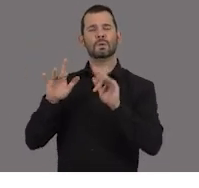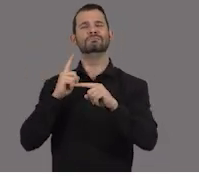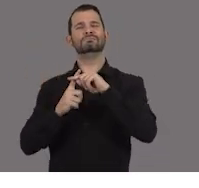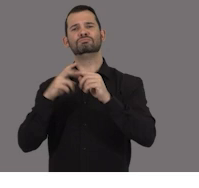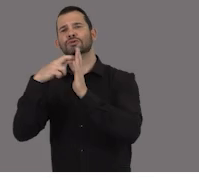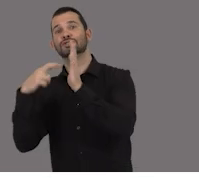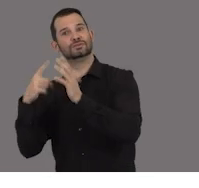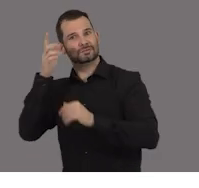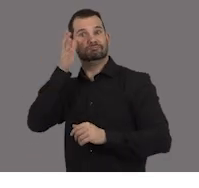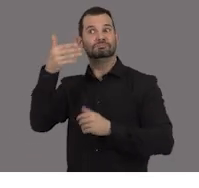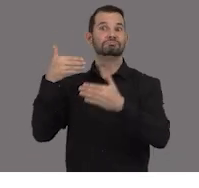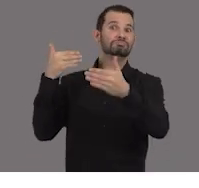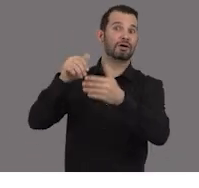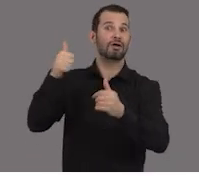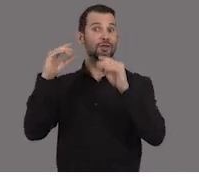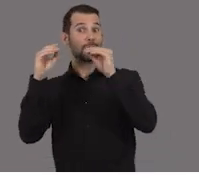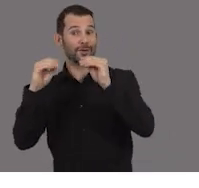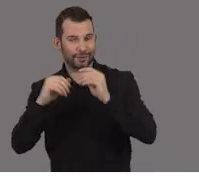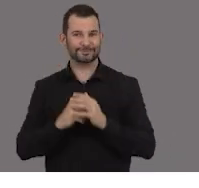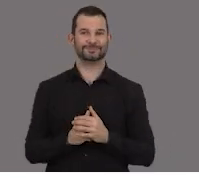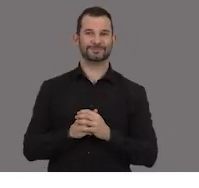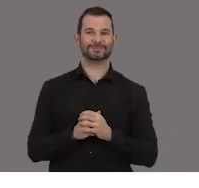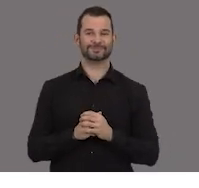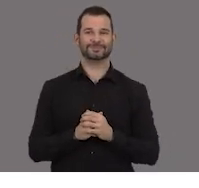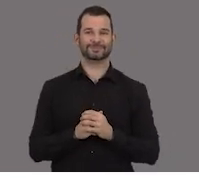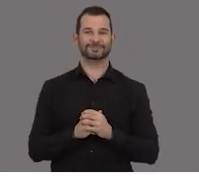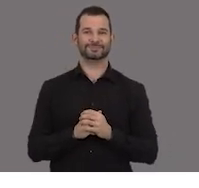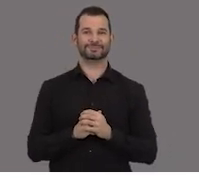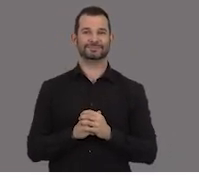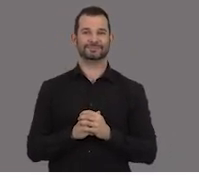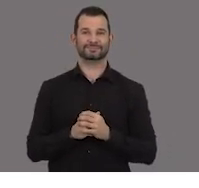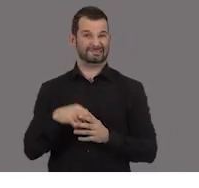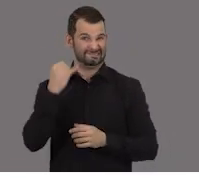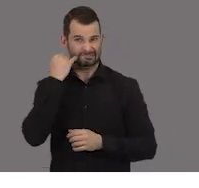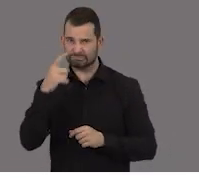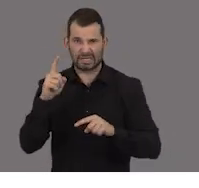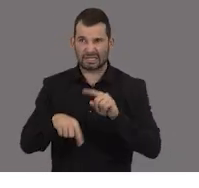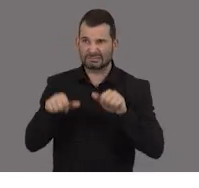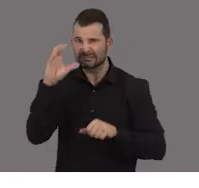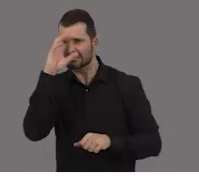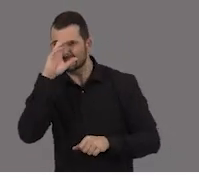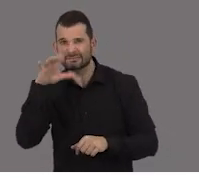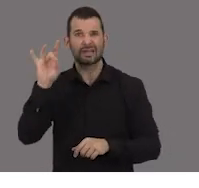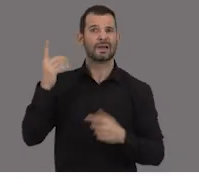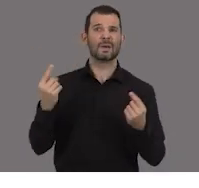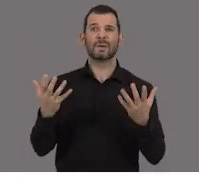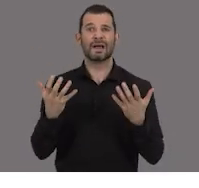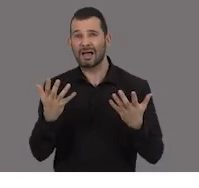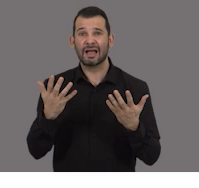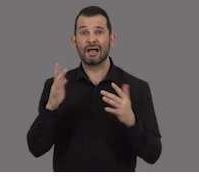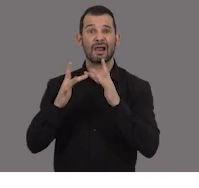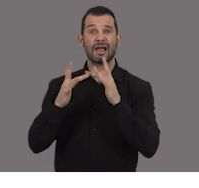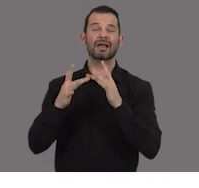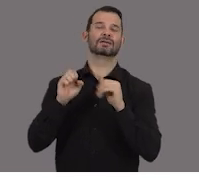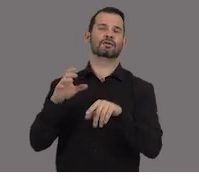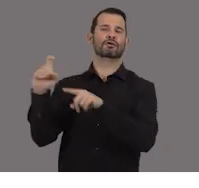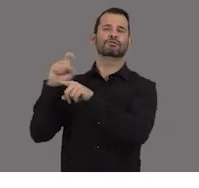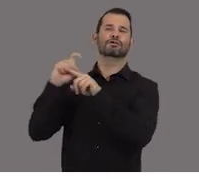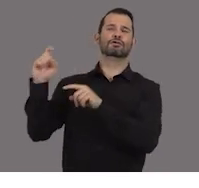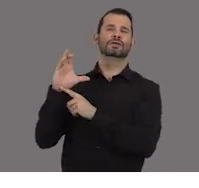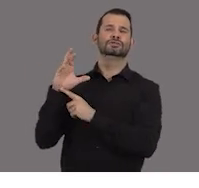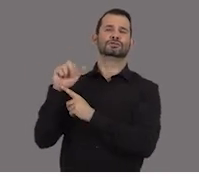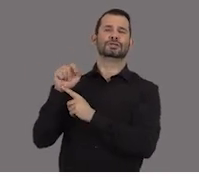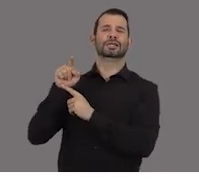canada.ca/CRA-outreach-events to view past recordings and register for upcoming webinars. If you can't find what you're looking